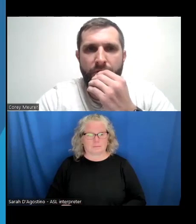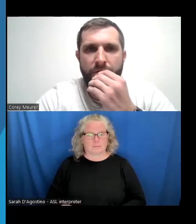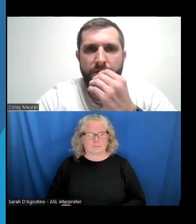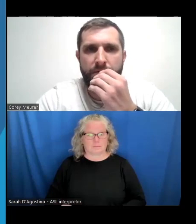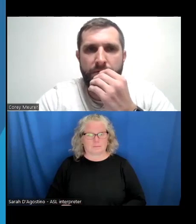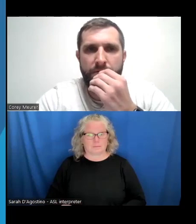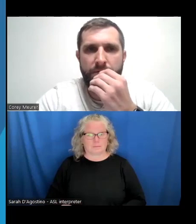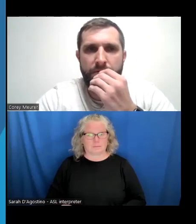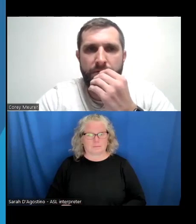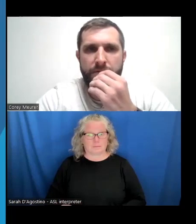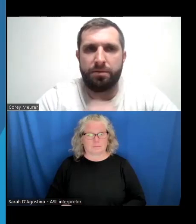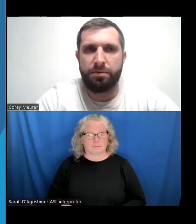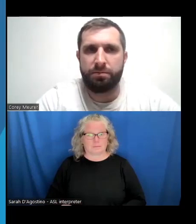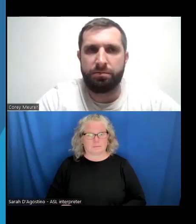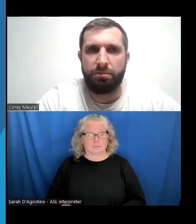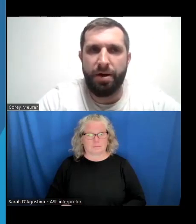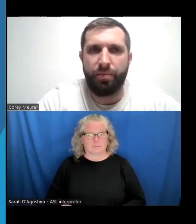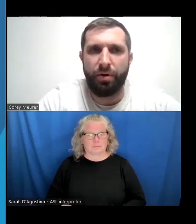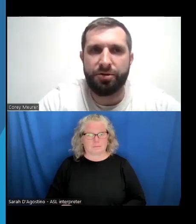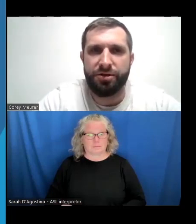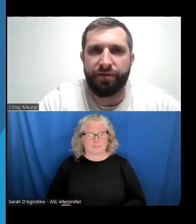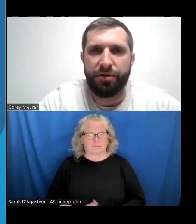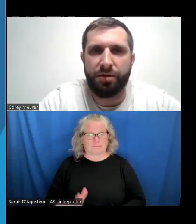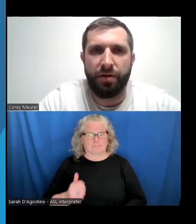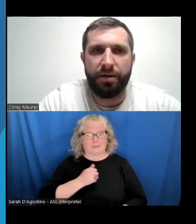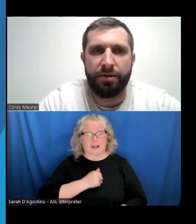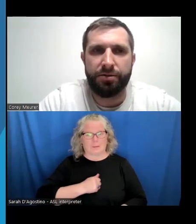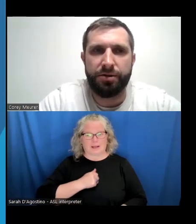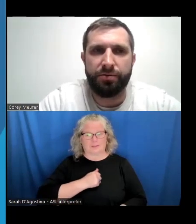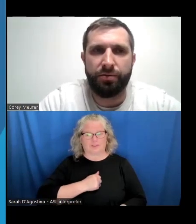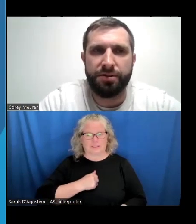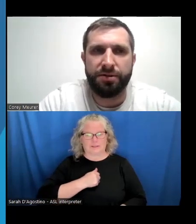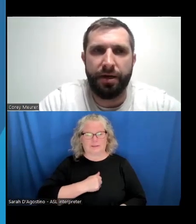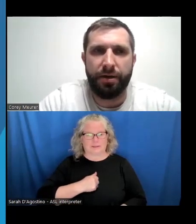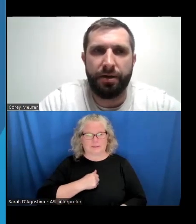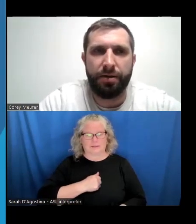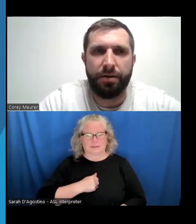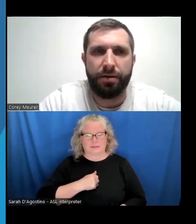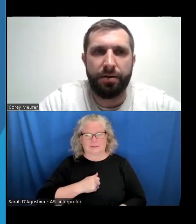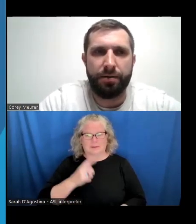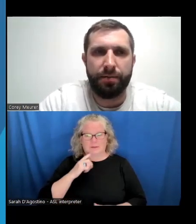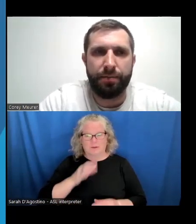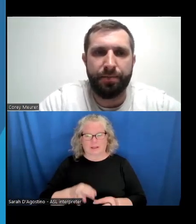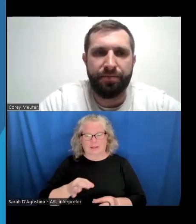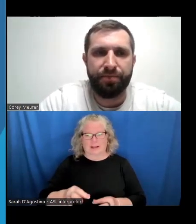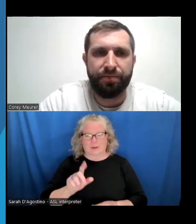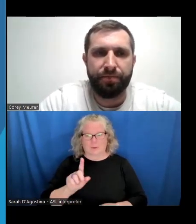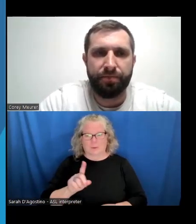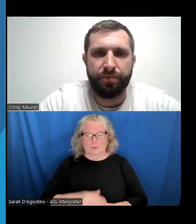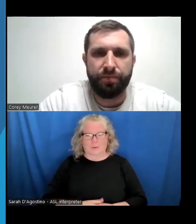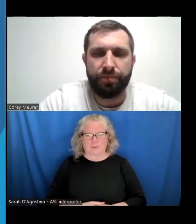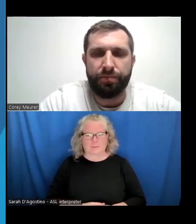Come on. My apologies for the delay. Just one second.